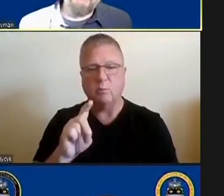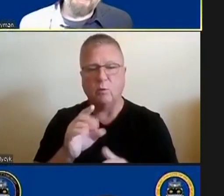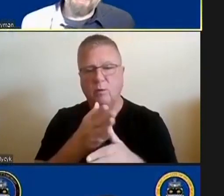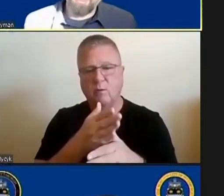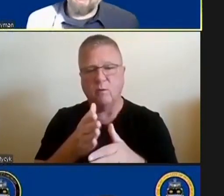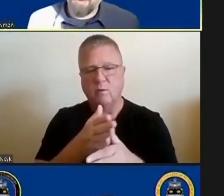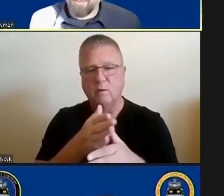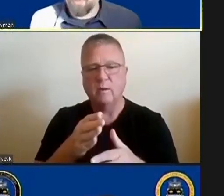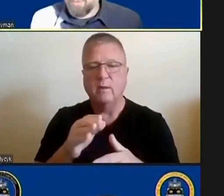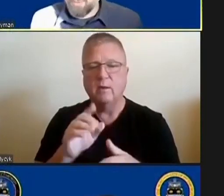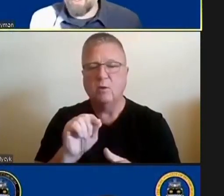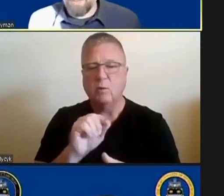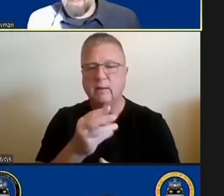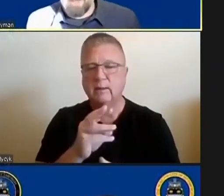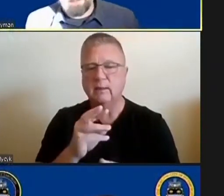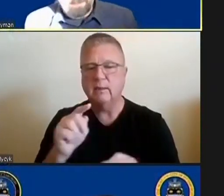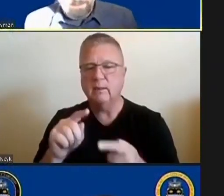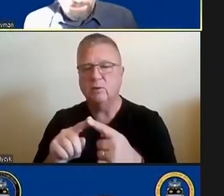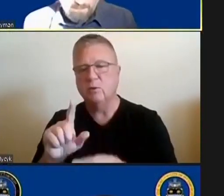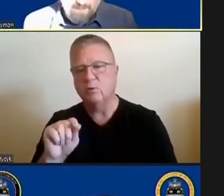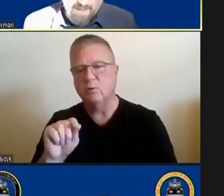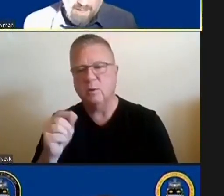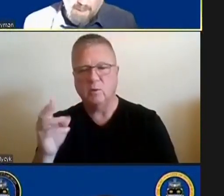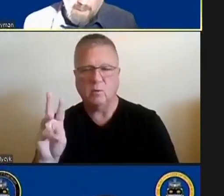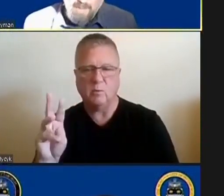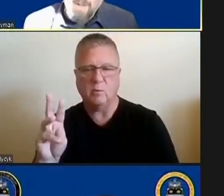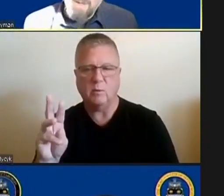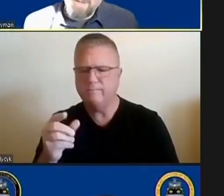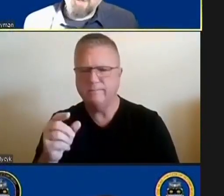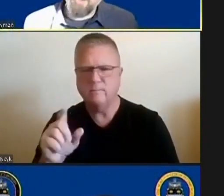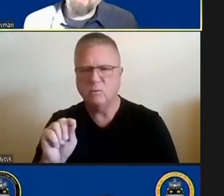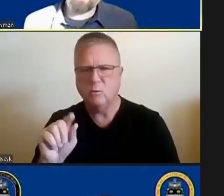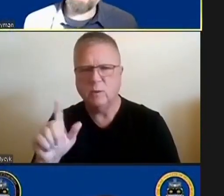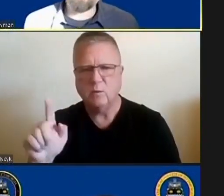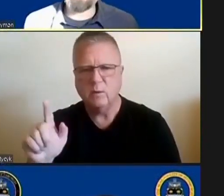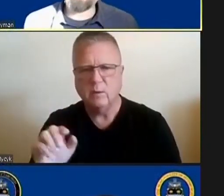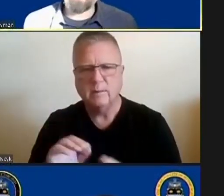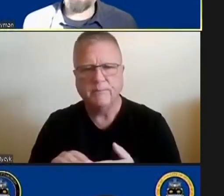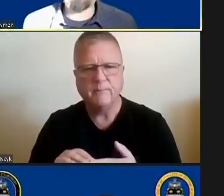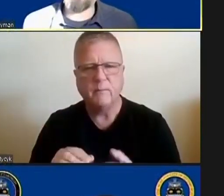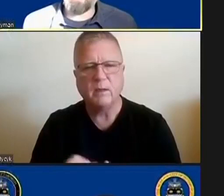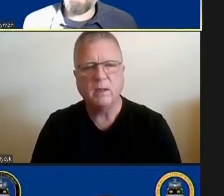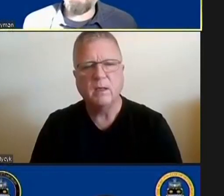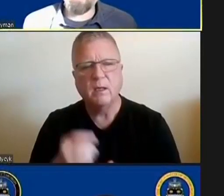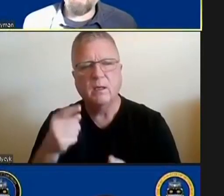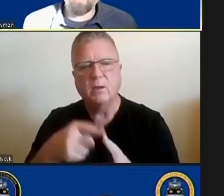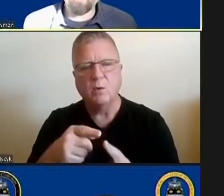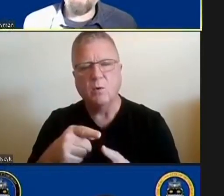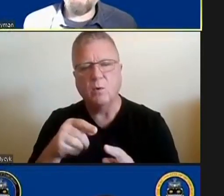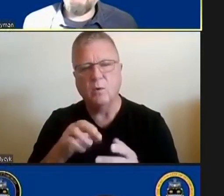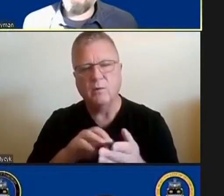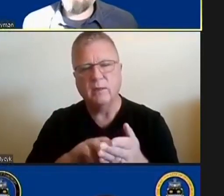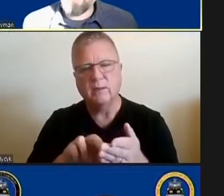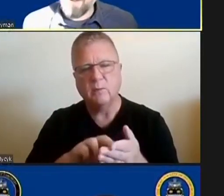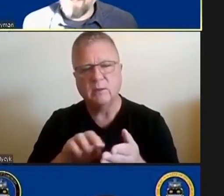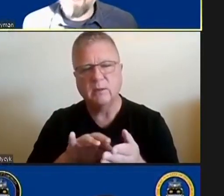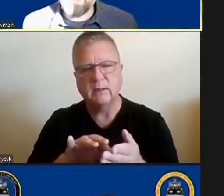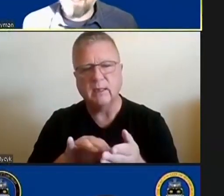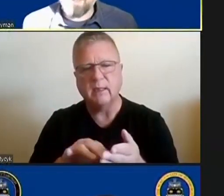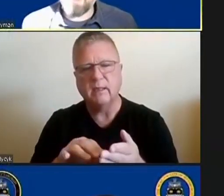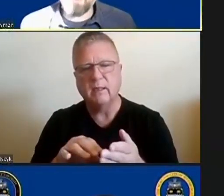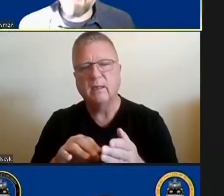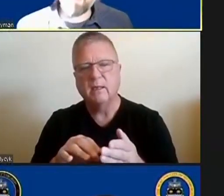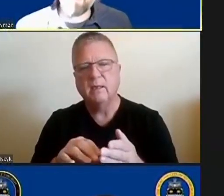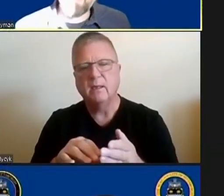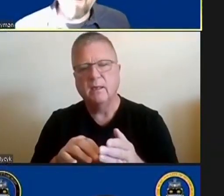and through 2021. The goal of the study was to identify variances